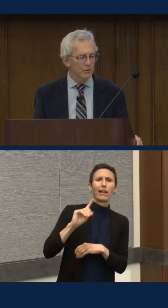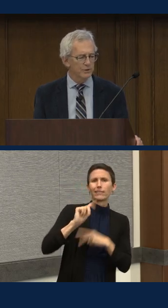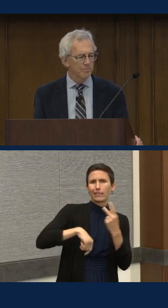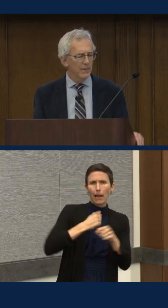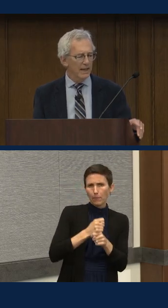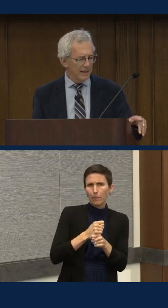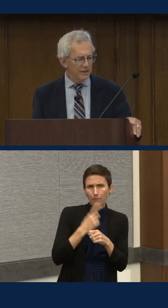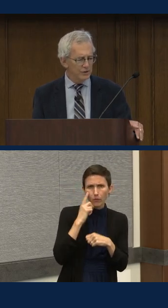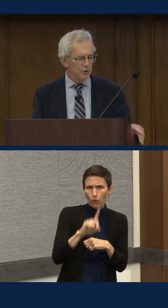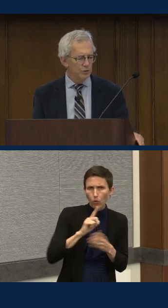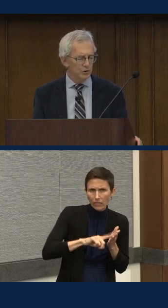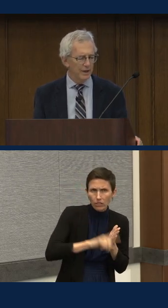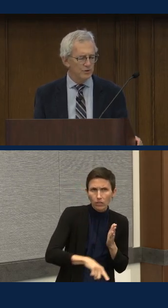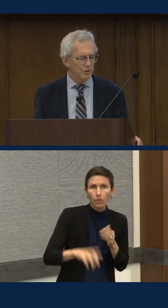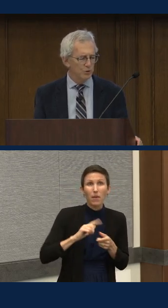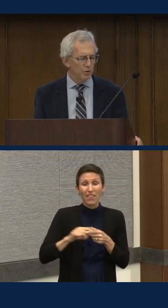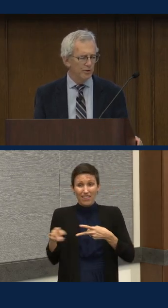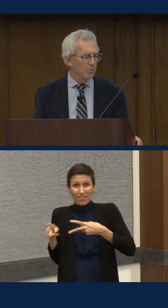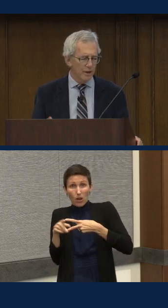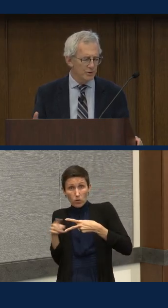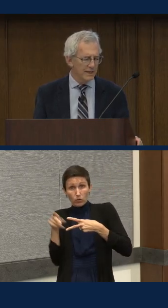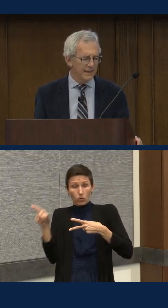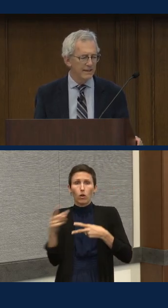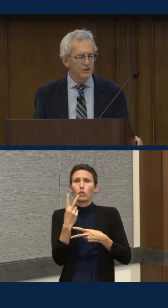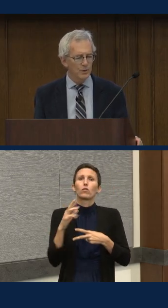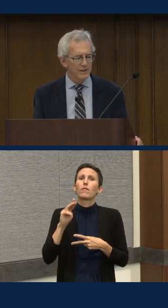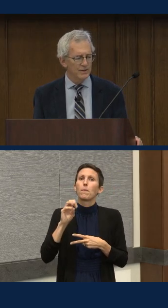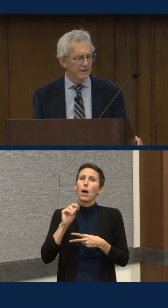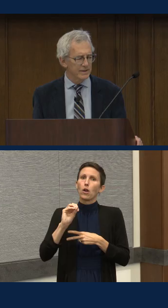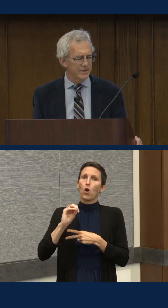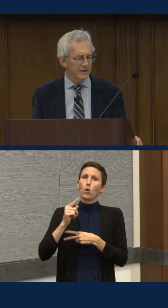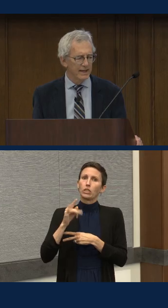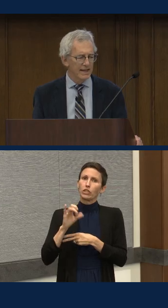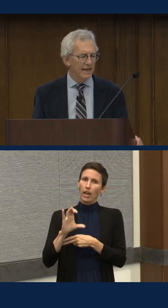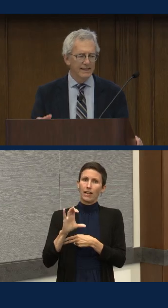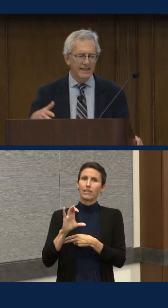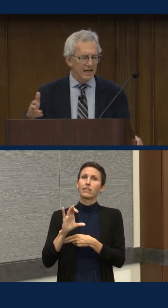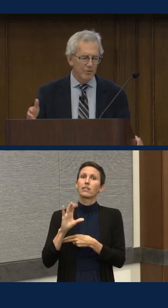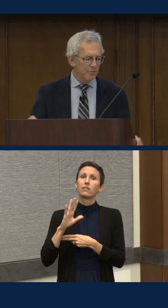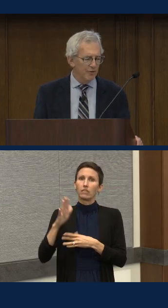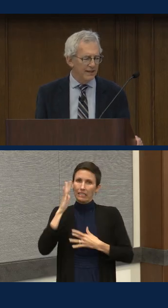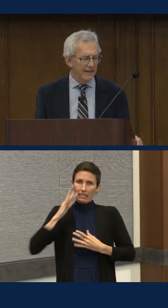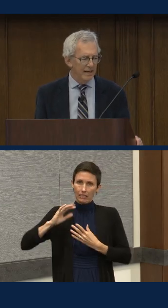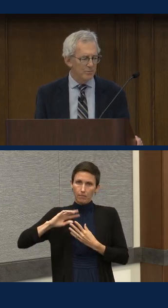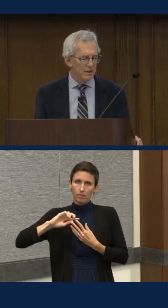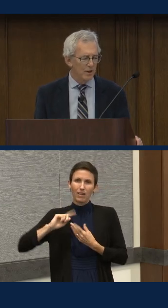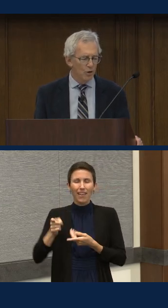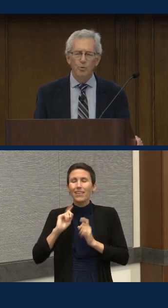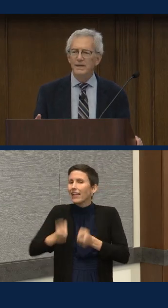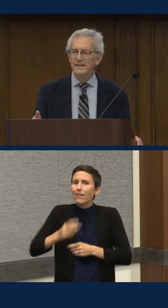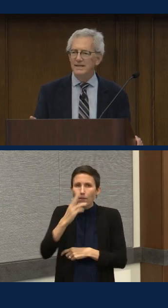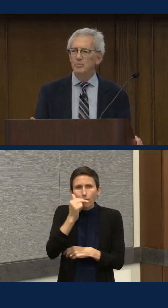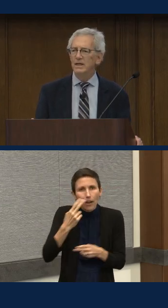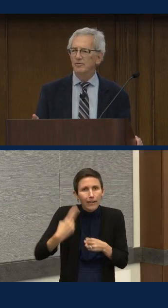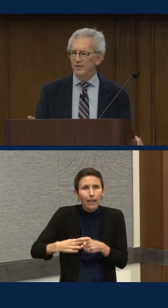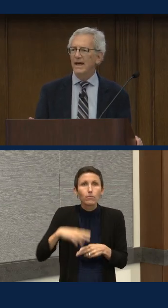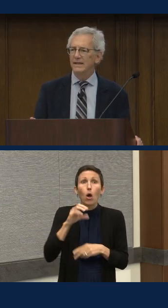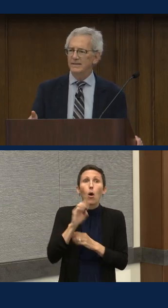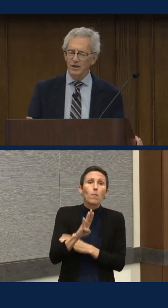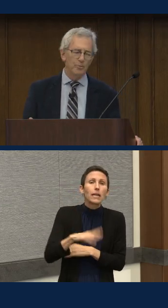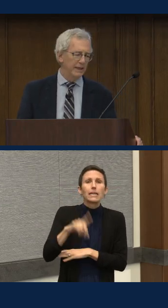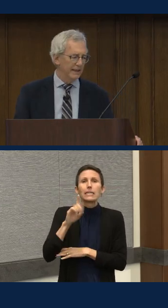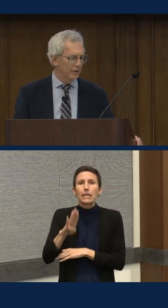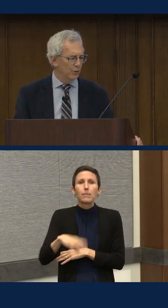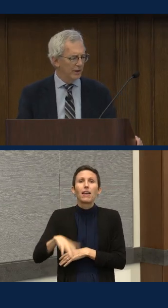lab research. And these 2 strains are 2 of the monogenic strains that existed. And they gave them funny names: OB, DB,